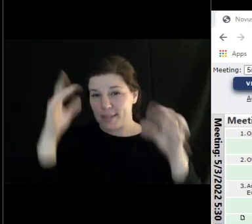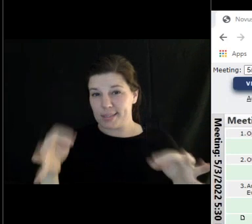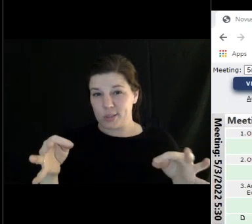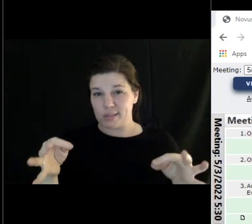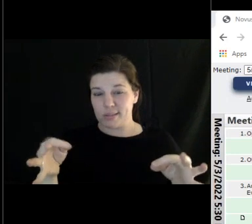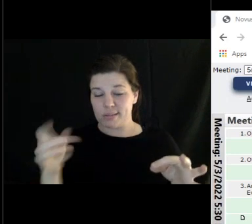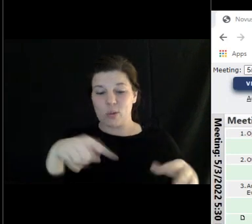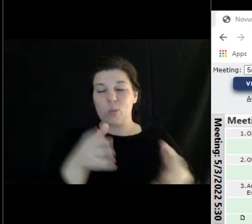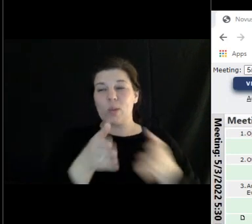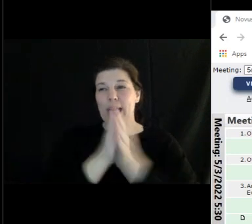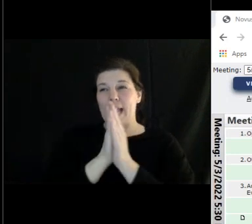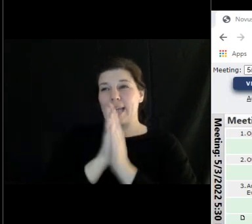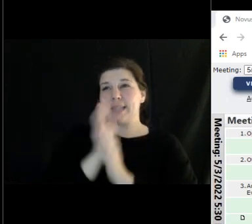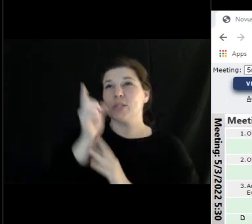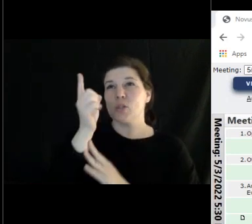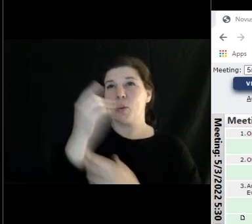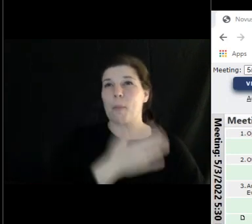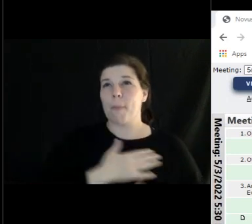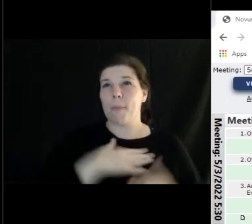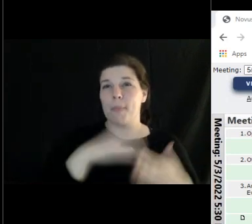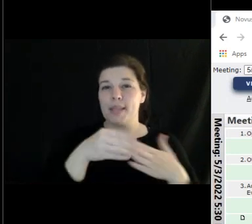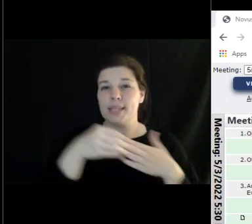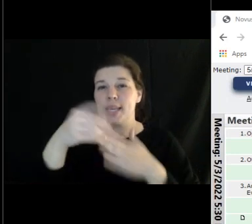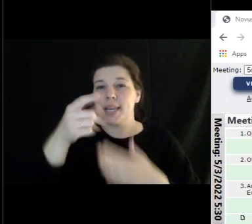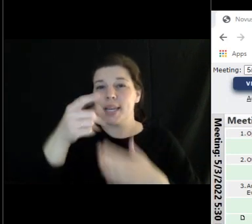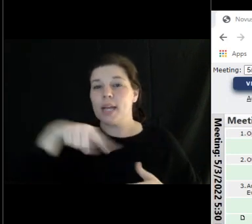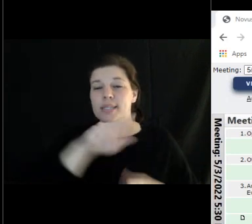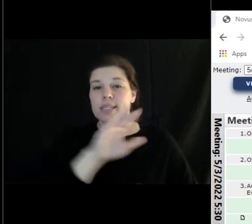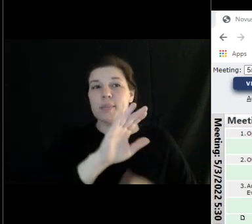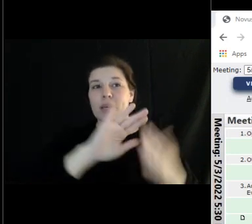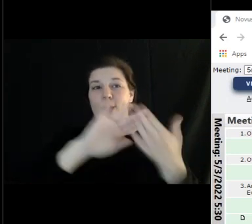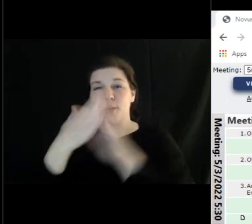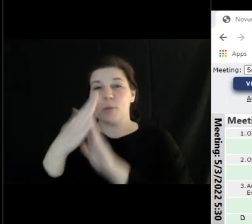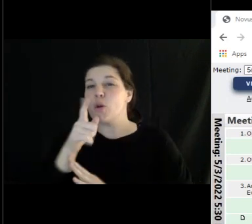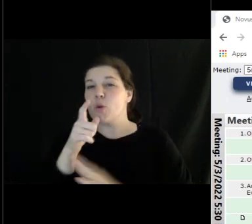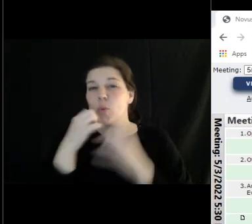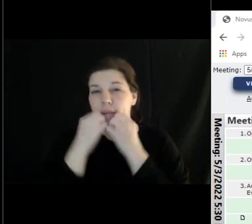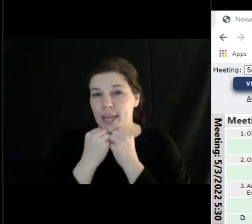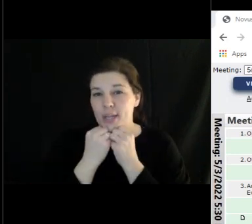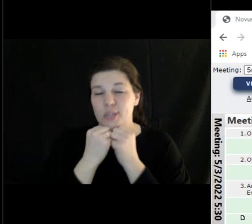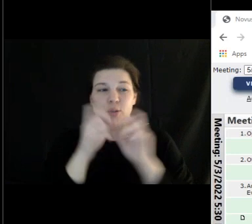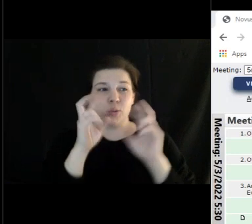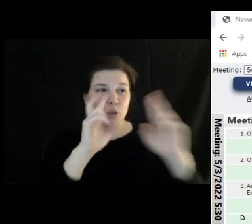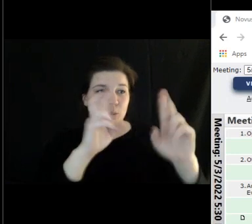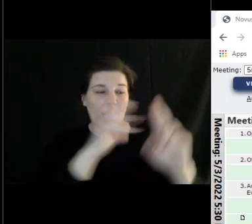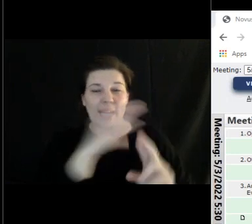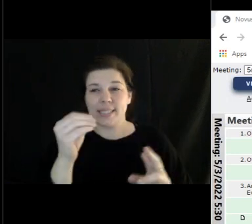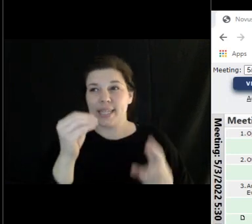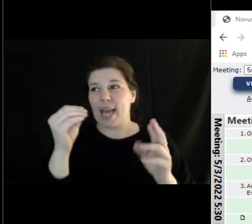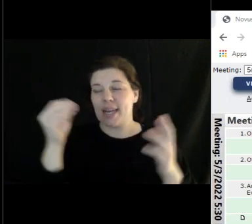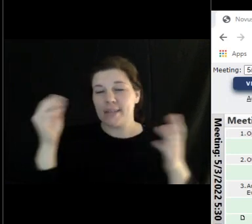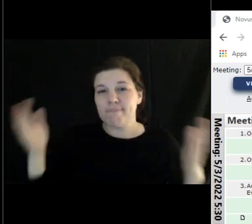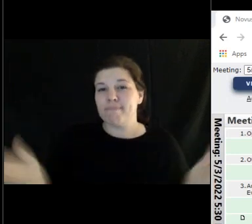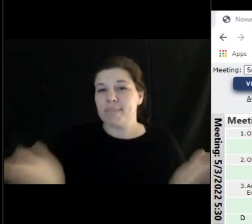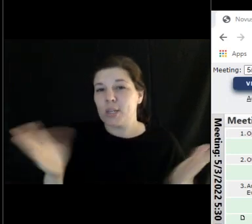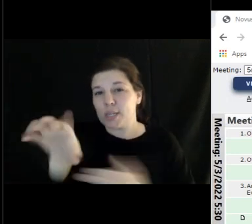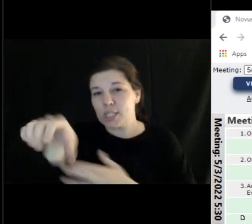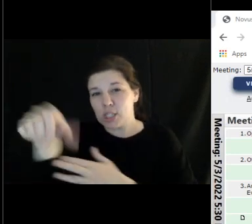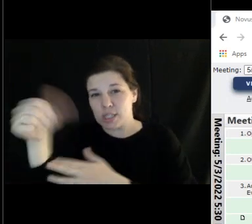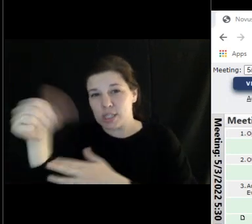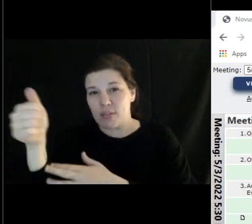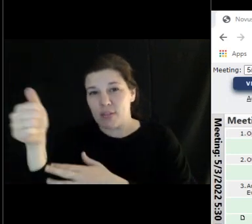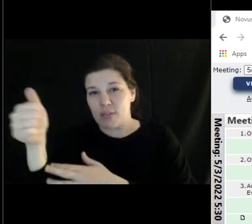ask you to lead us to be a community that cares, respects, and lifts all up. We say all these things